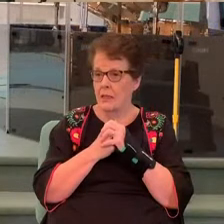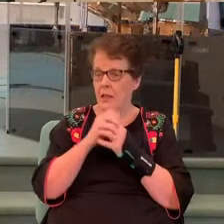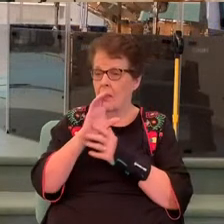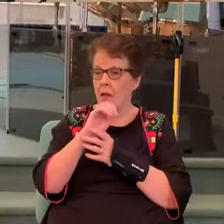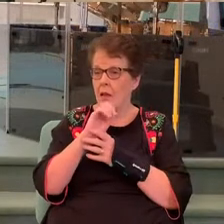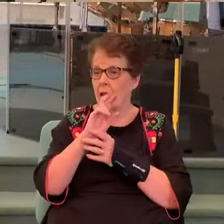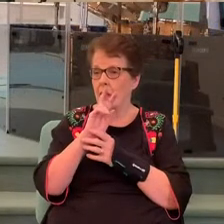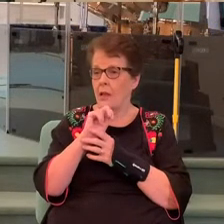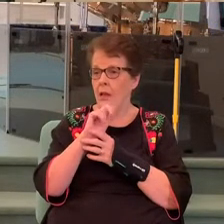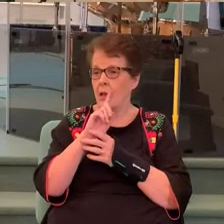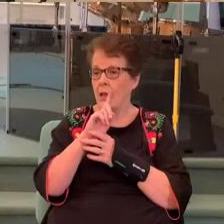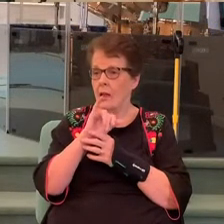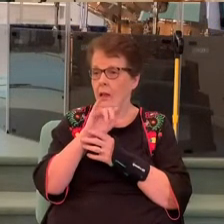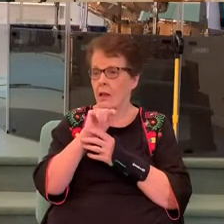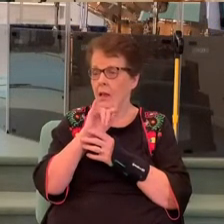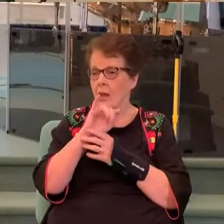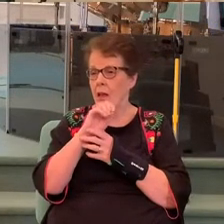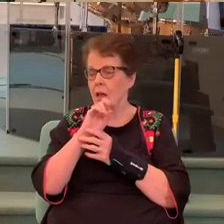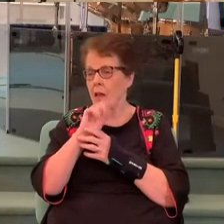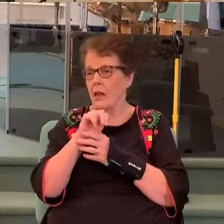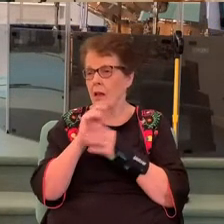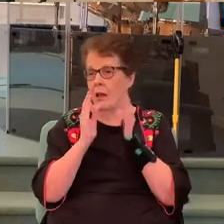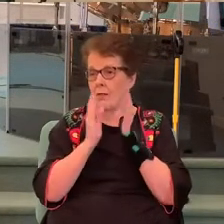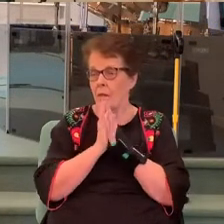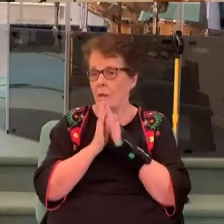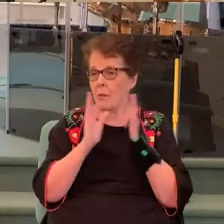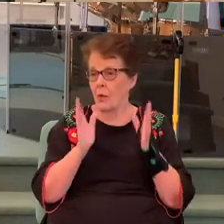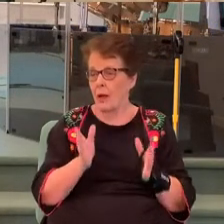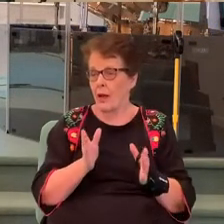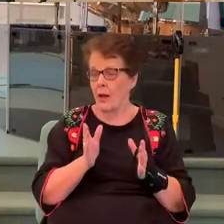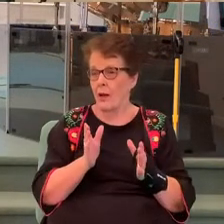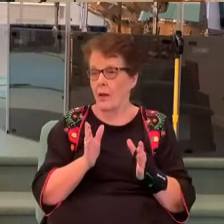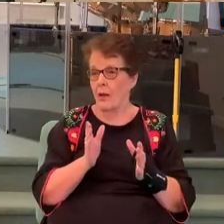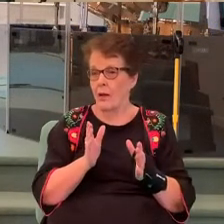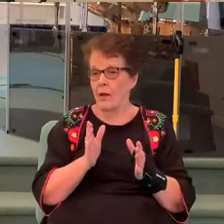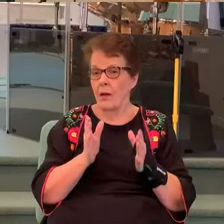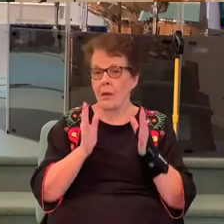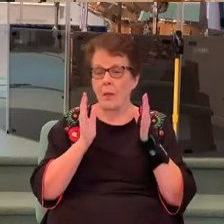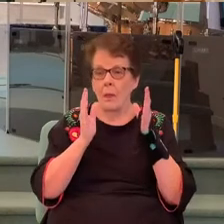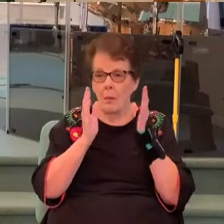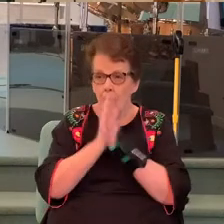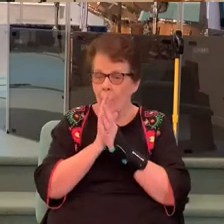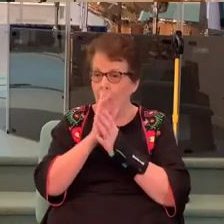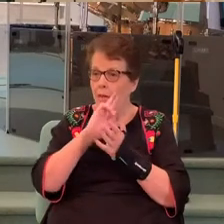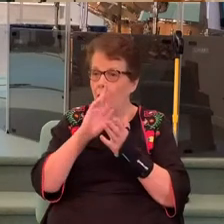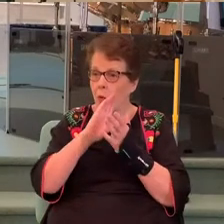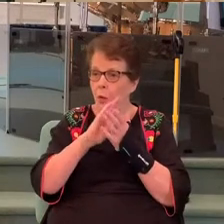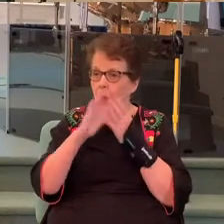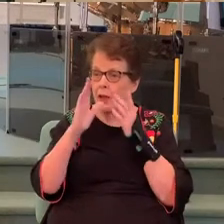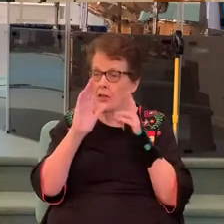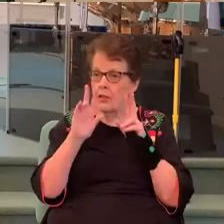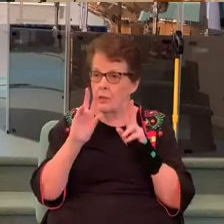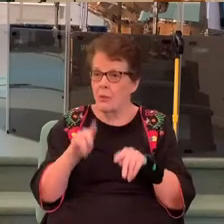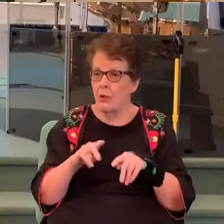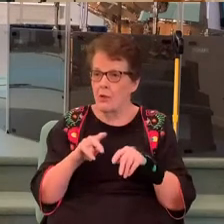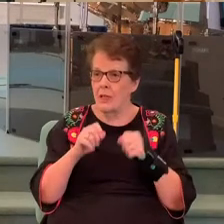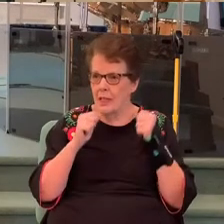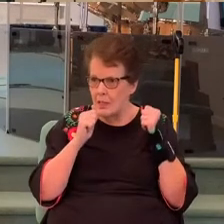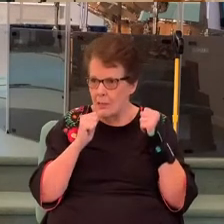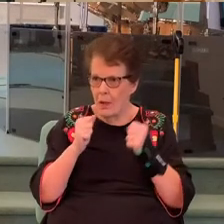In verse 16, he says, the prayer of a righteous person is very powerful in its effect.